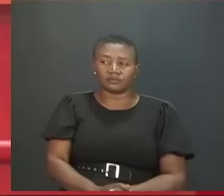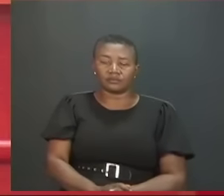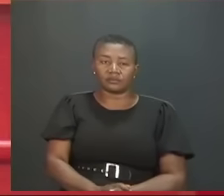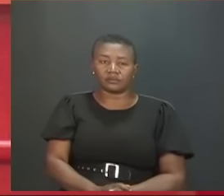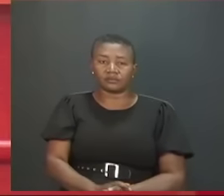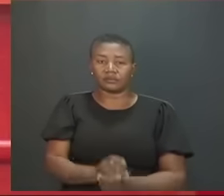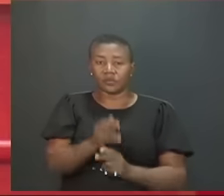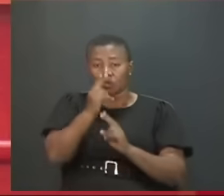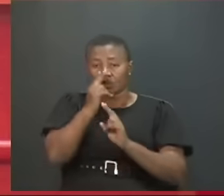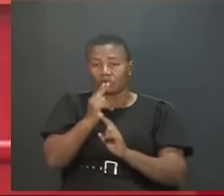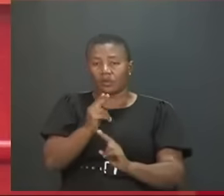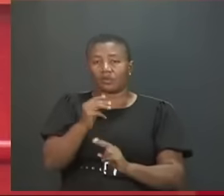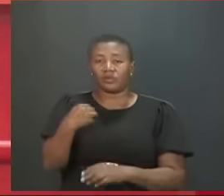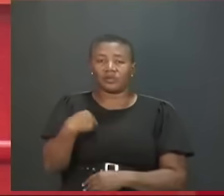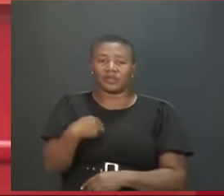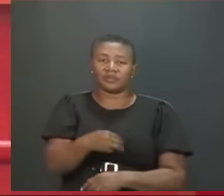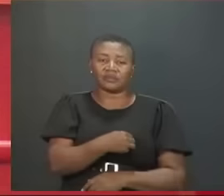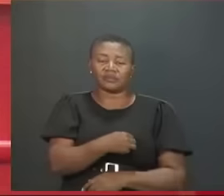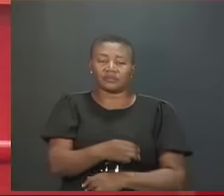Honorable members,